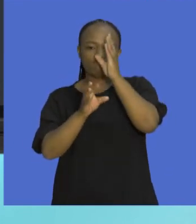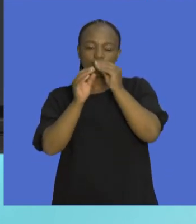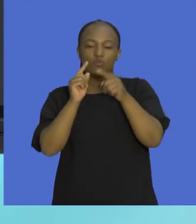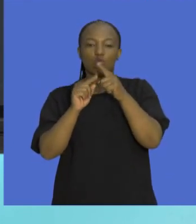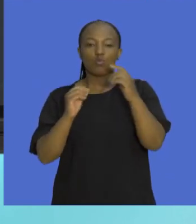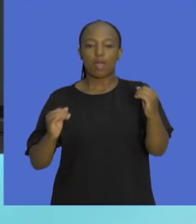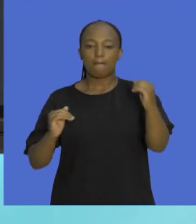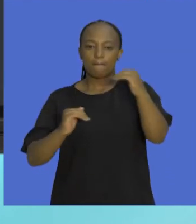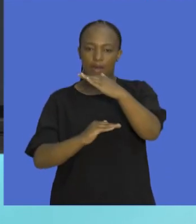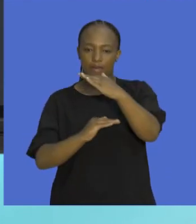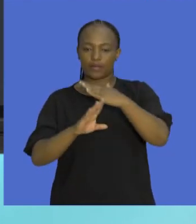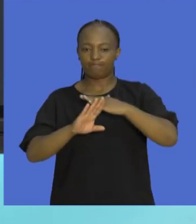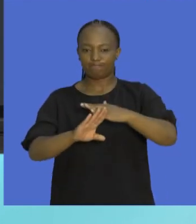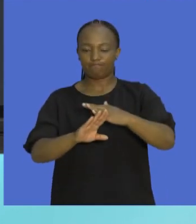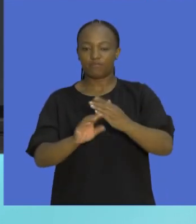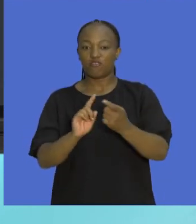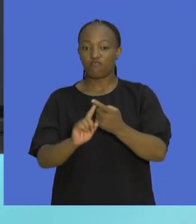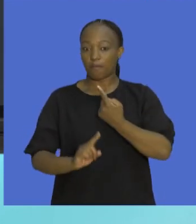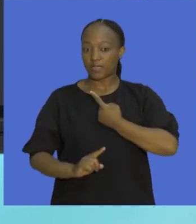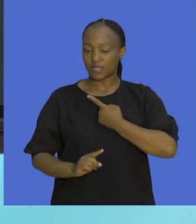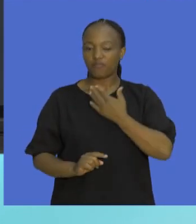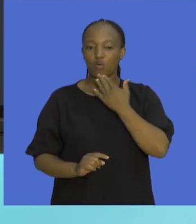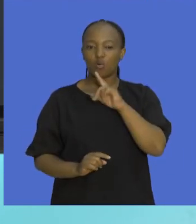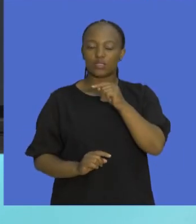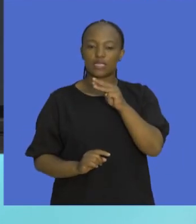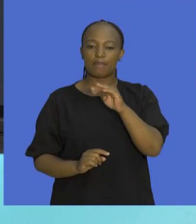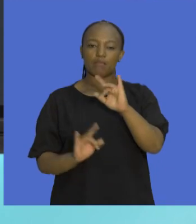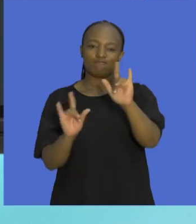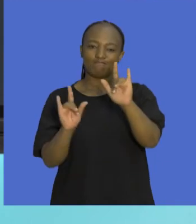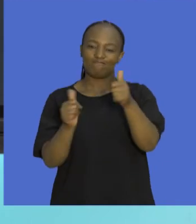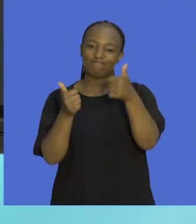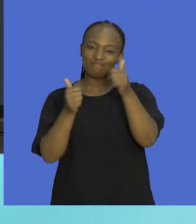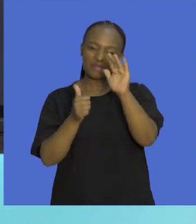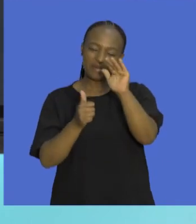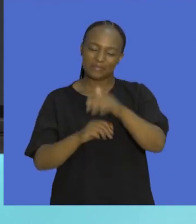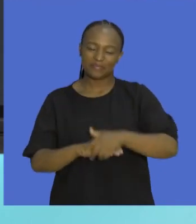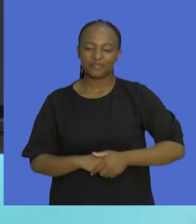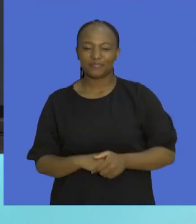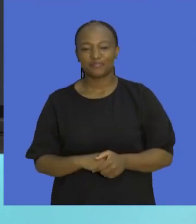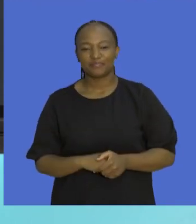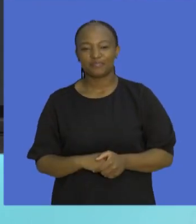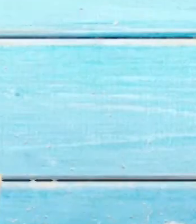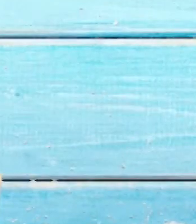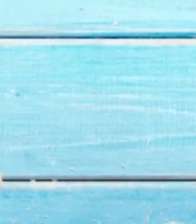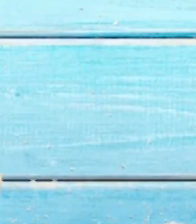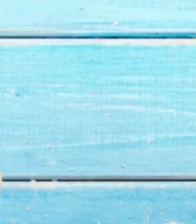exploring the concept around, you know, parallel resistors. From myself, Themba Ncube, bye-bye for now.